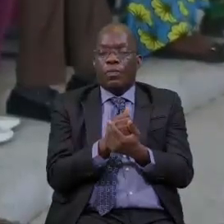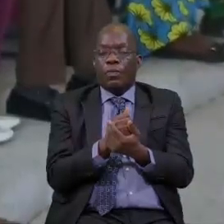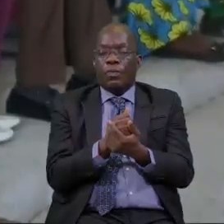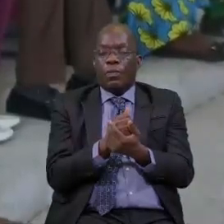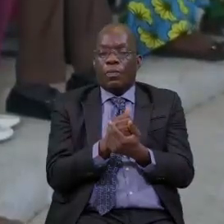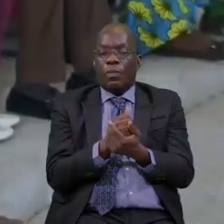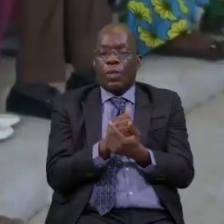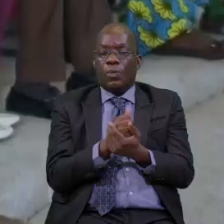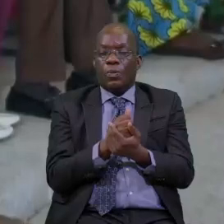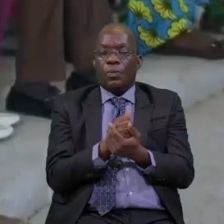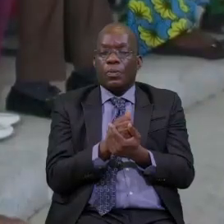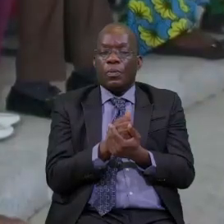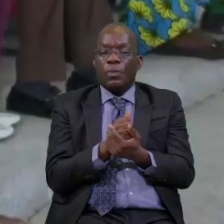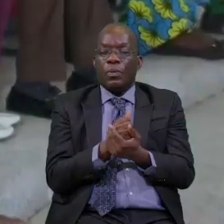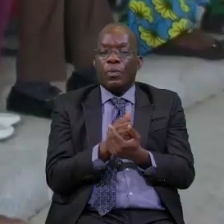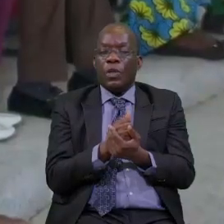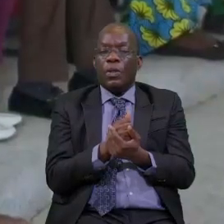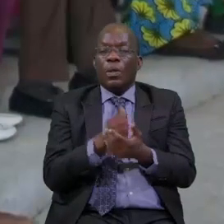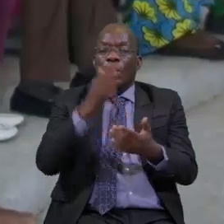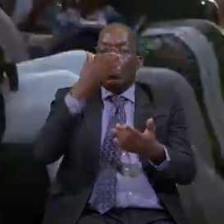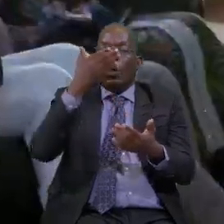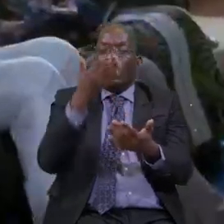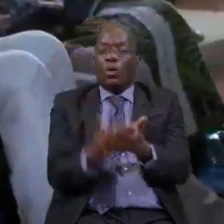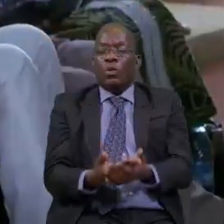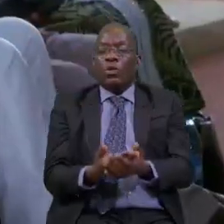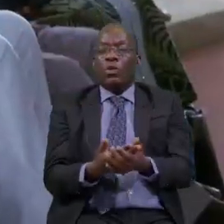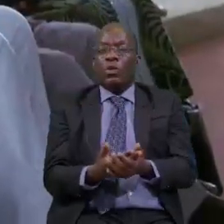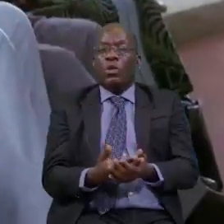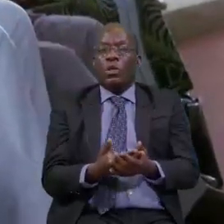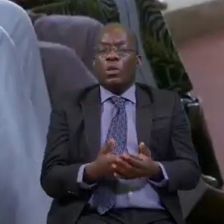good thunderous amen.